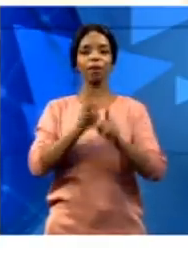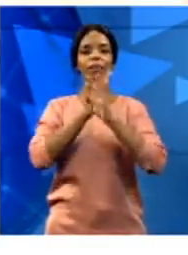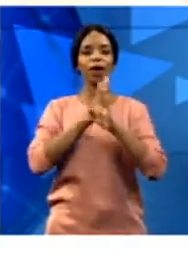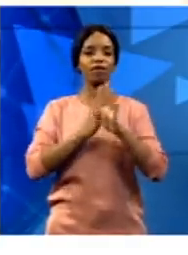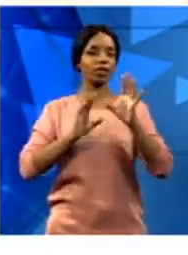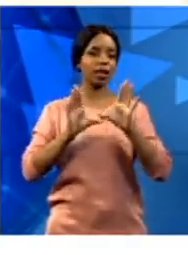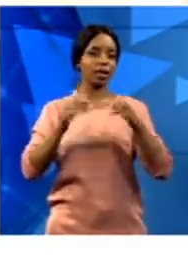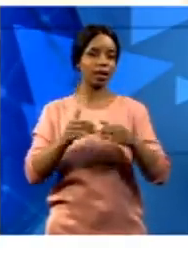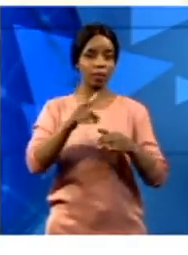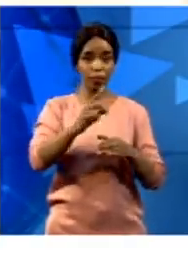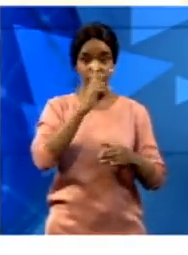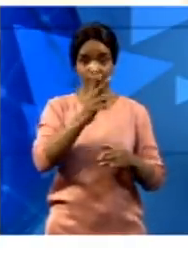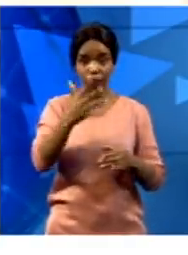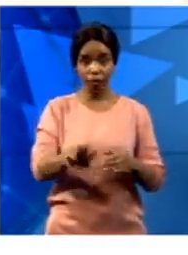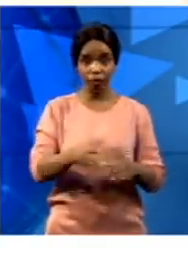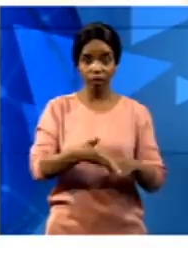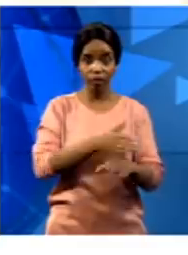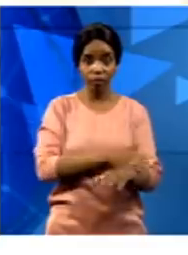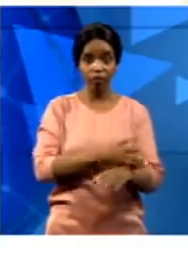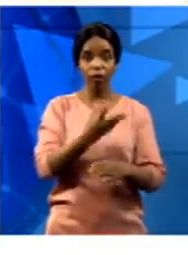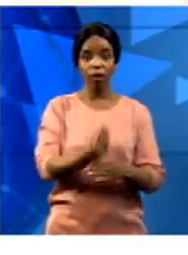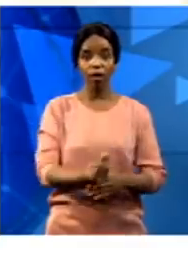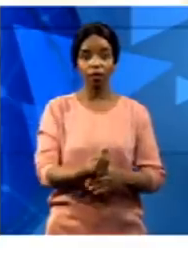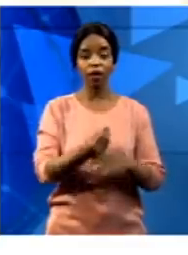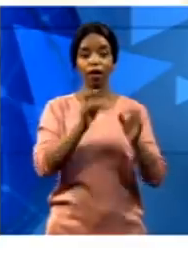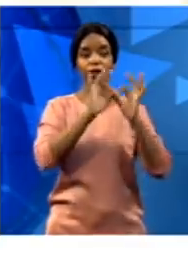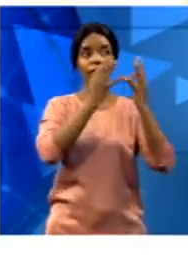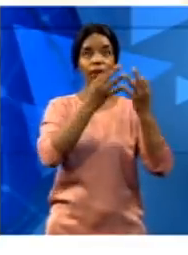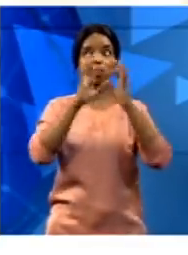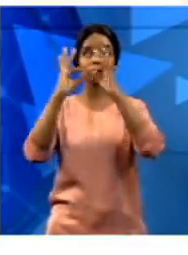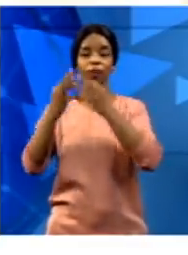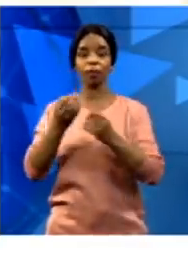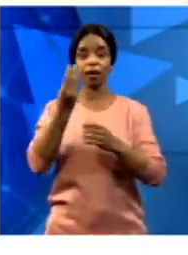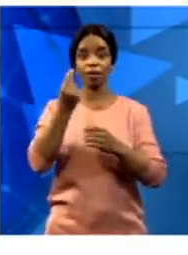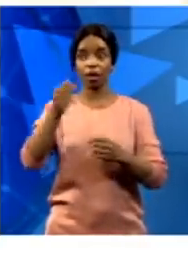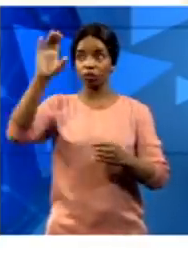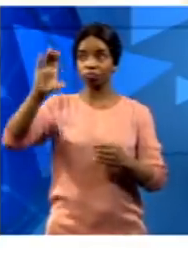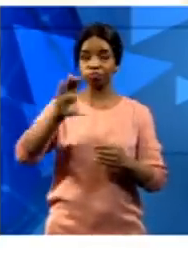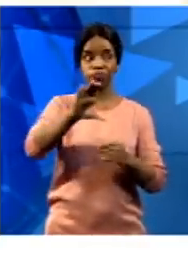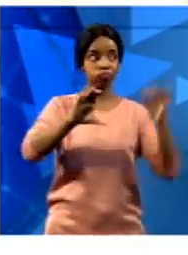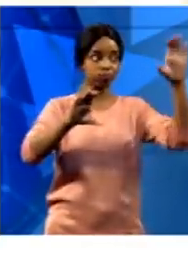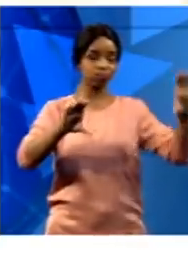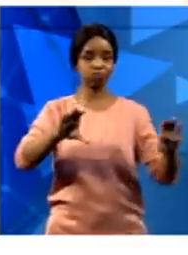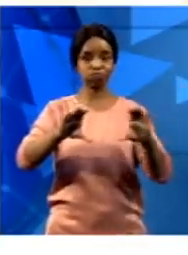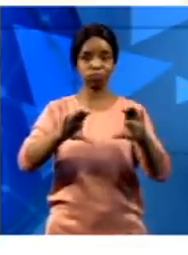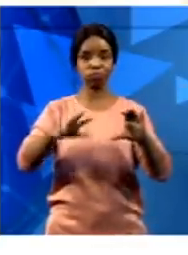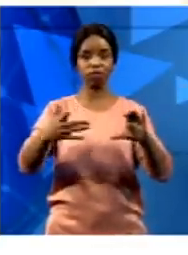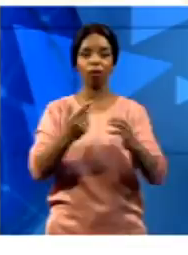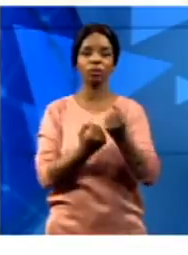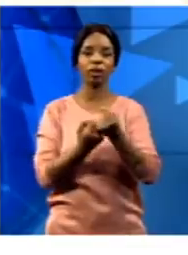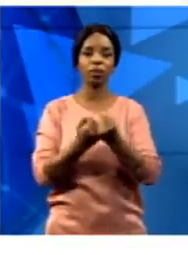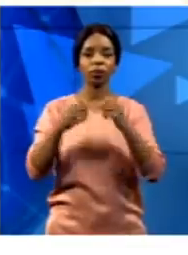on the Rupert family and the Oppenheimer family putting significant funds into supporting business, as